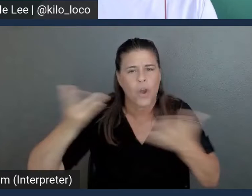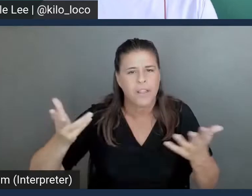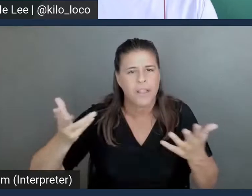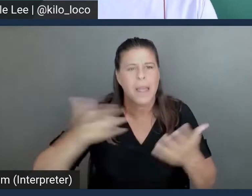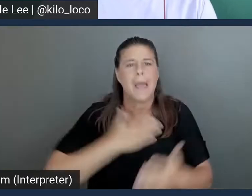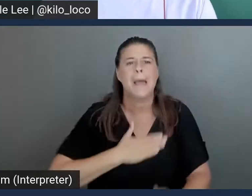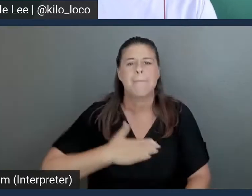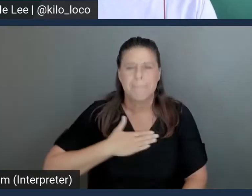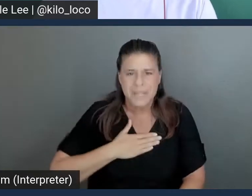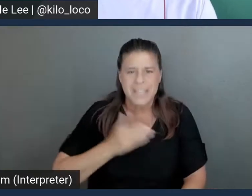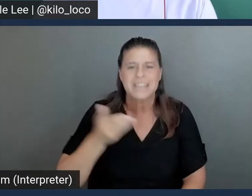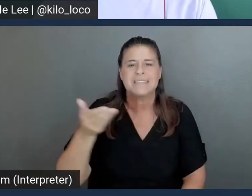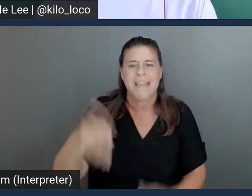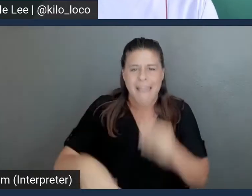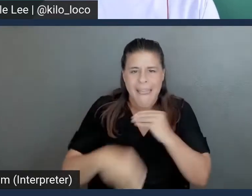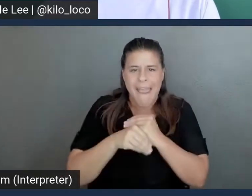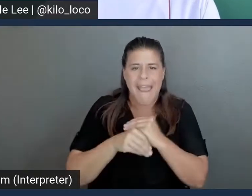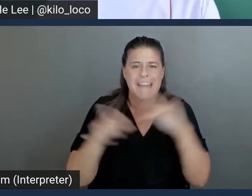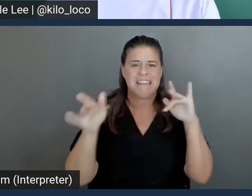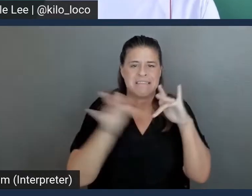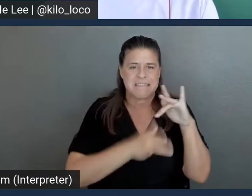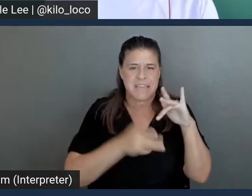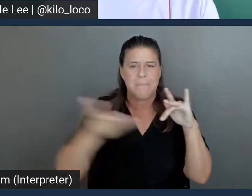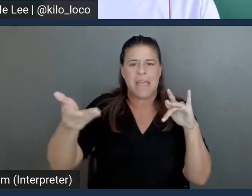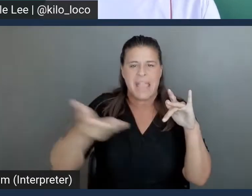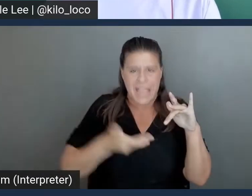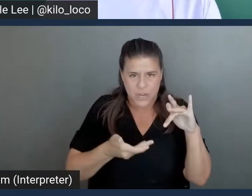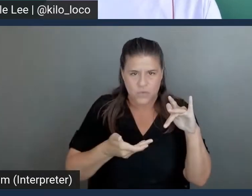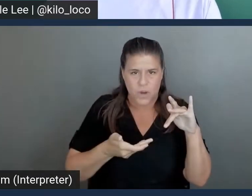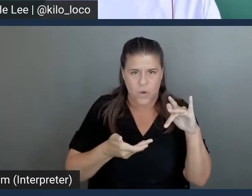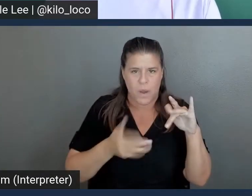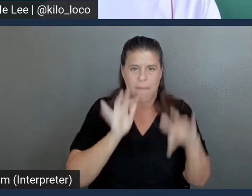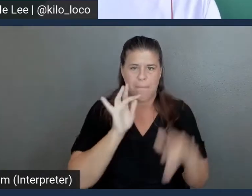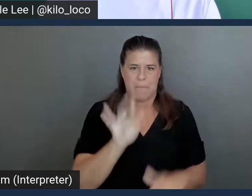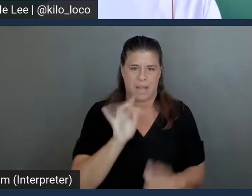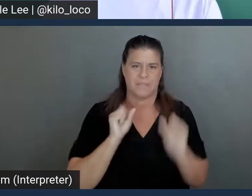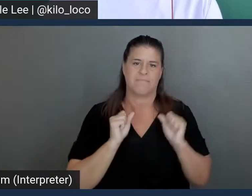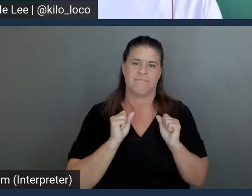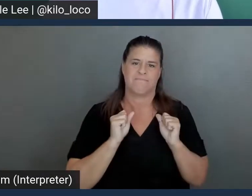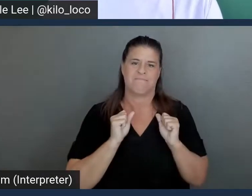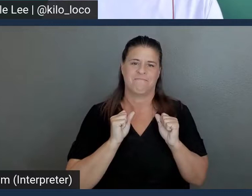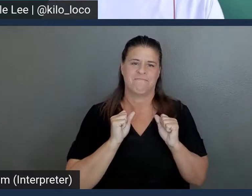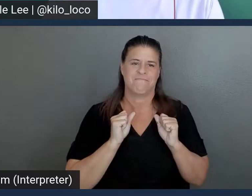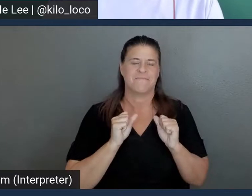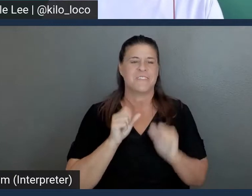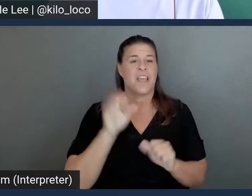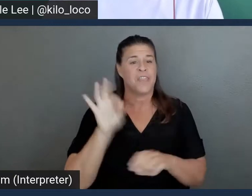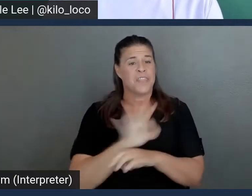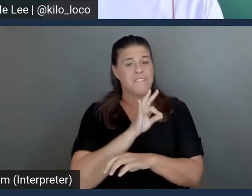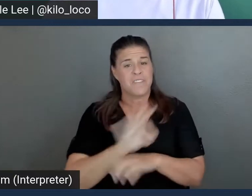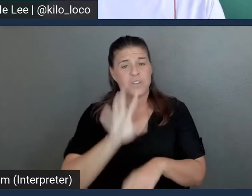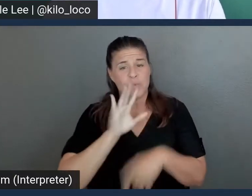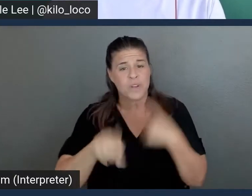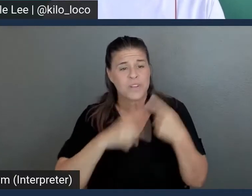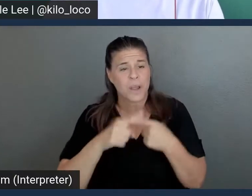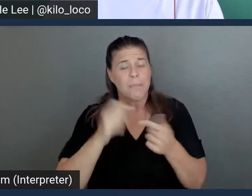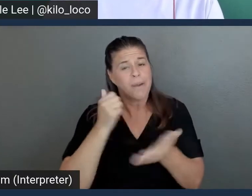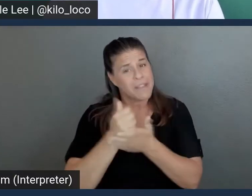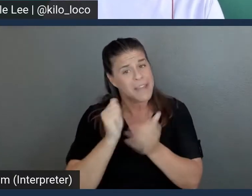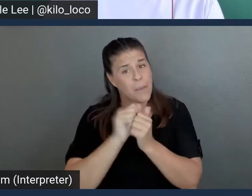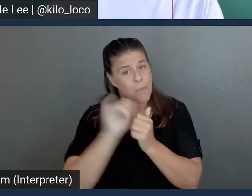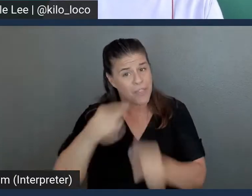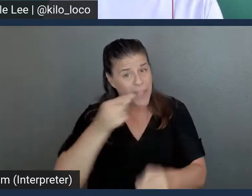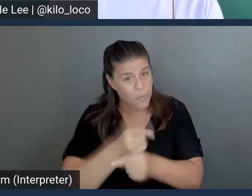please introduce a skip video button. Not skip video, skip intro. And the feature here we talk about can help you with that,